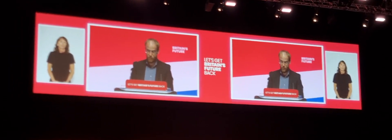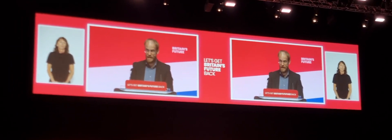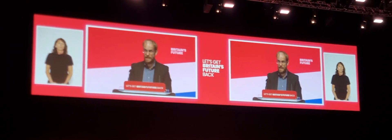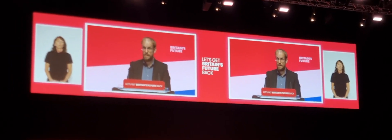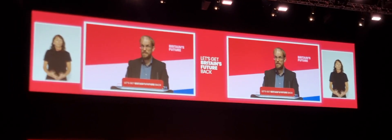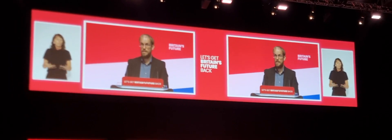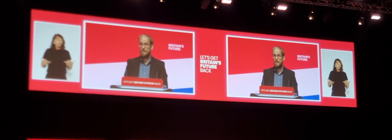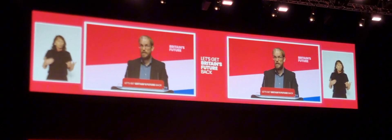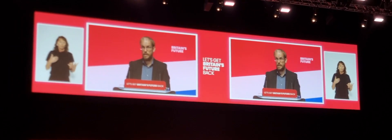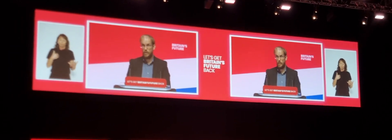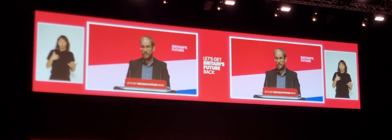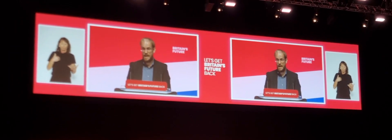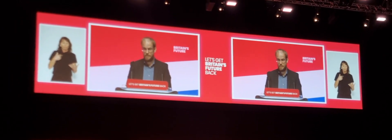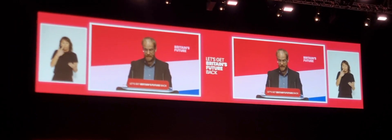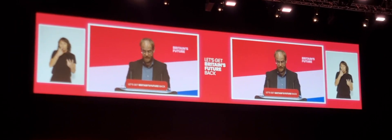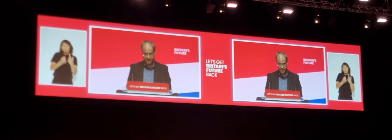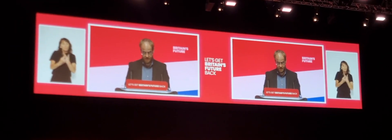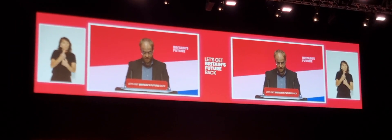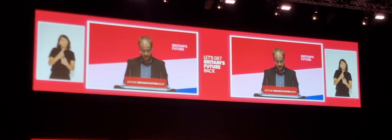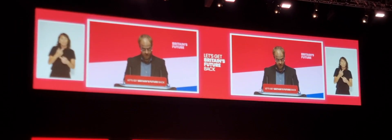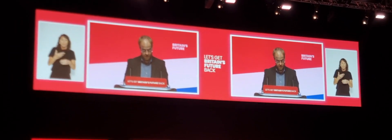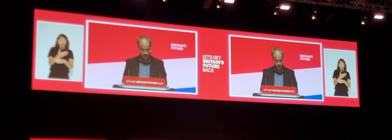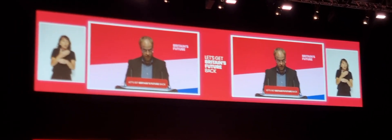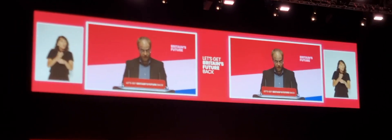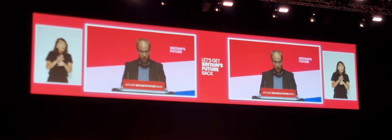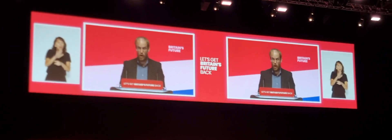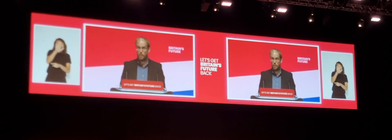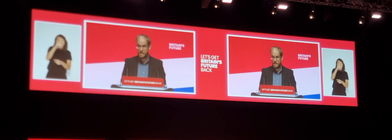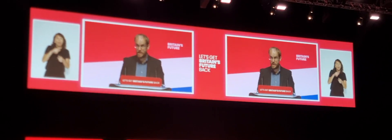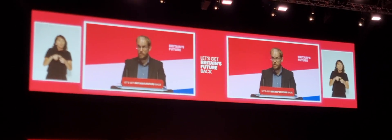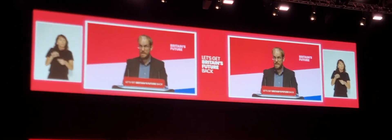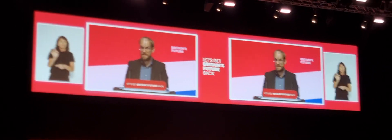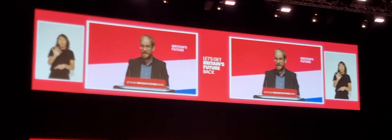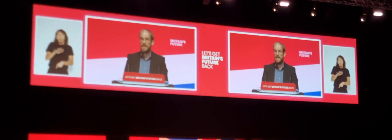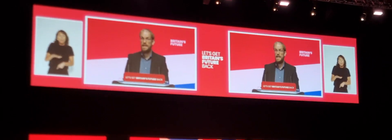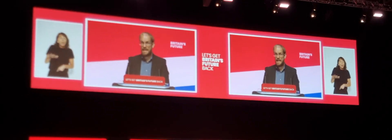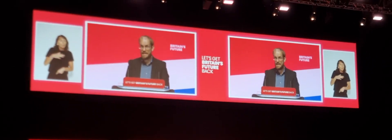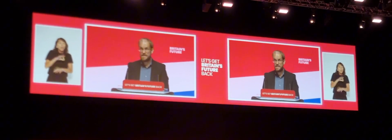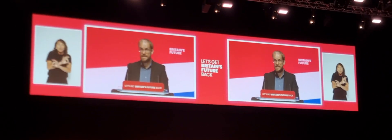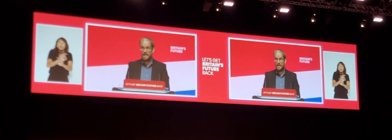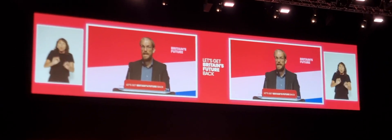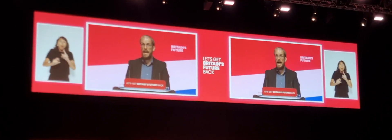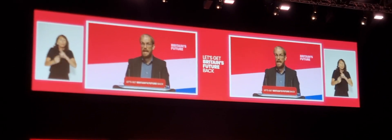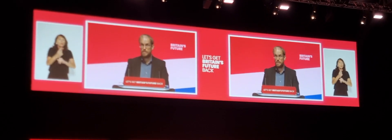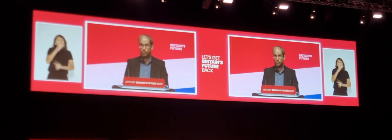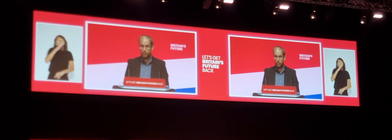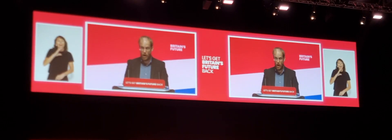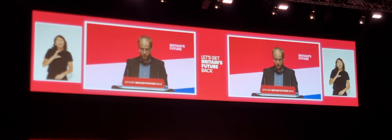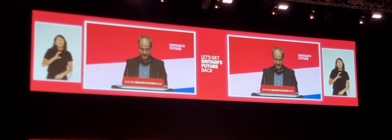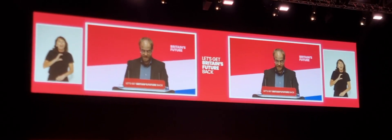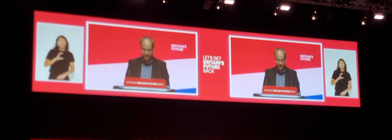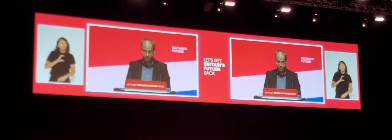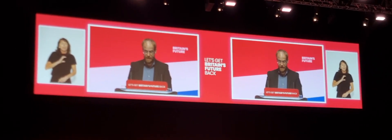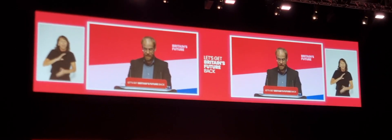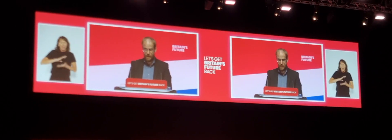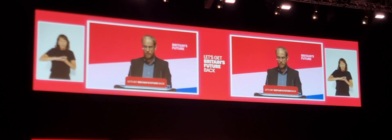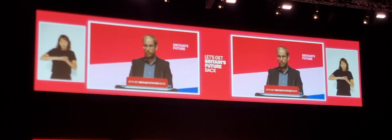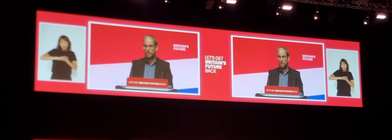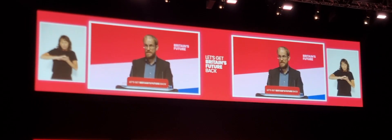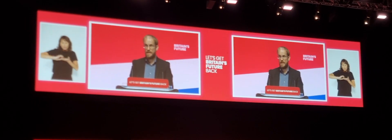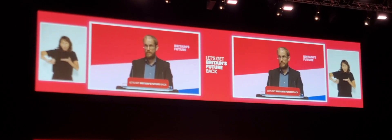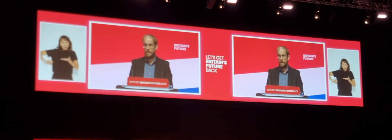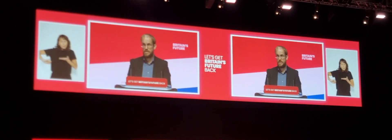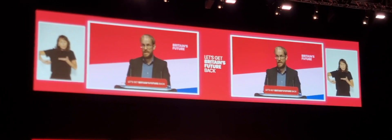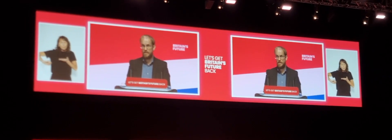No career, no family, no opportunity. Cancer has robbed me of